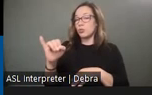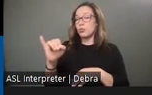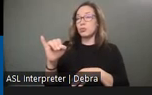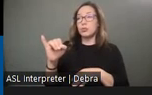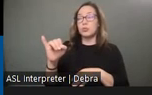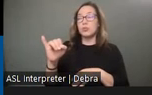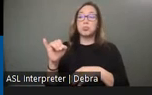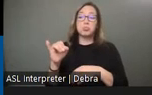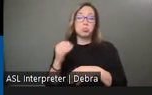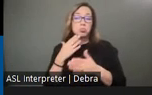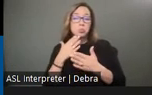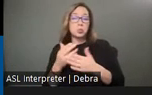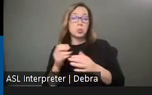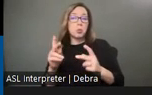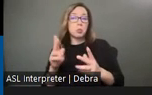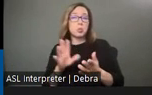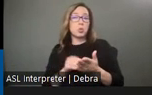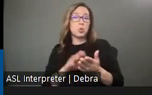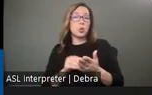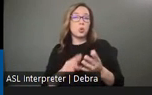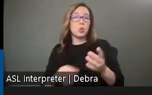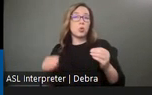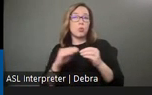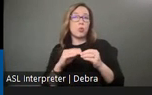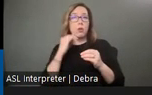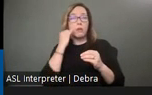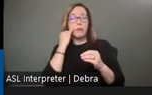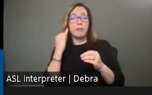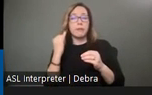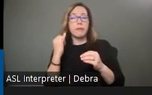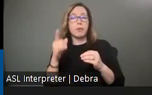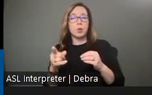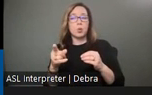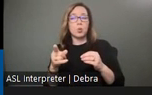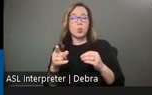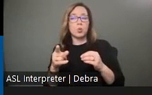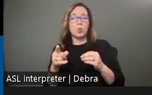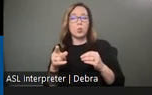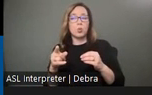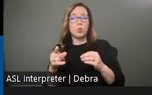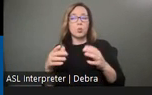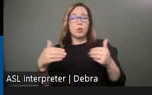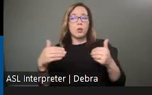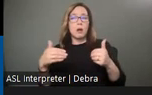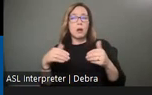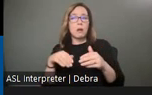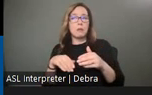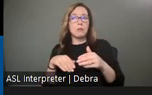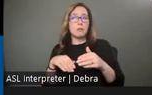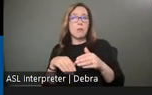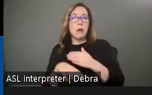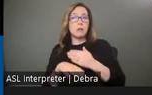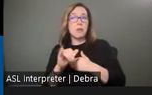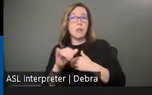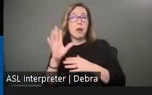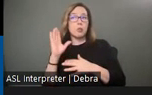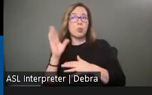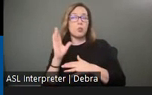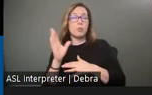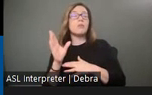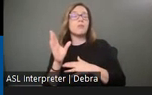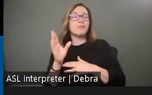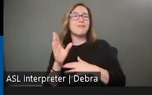opportunity to learn a little bit more if you haven't accessed that webinar. But we'll move